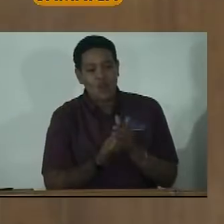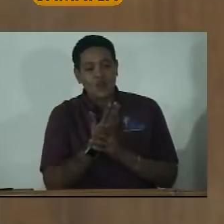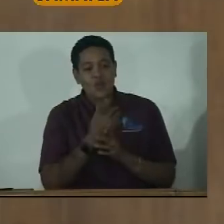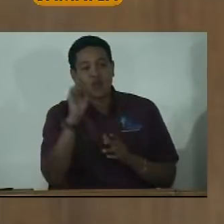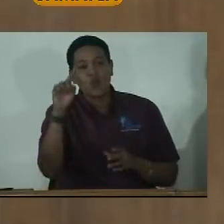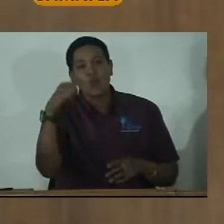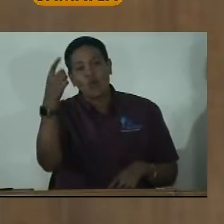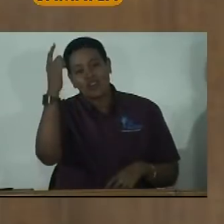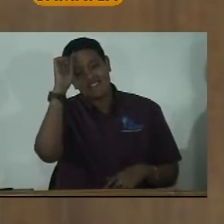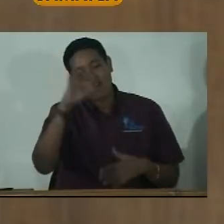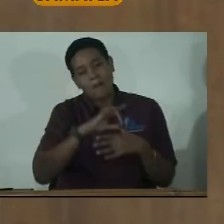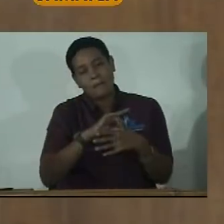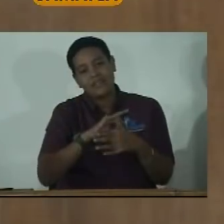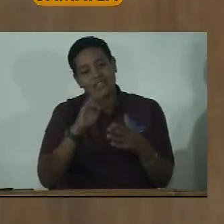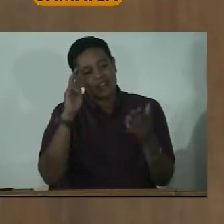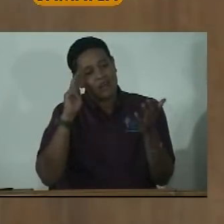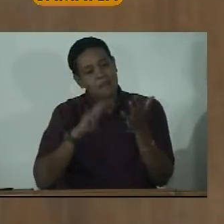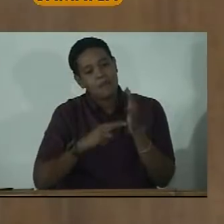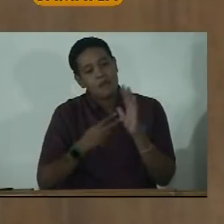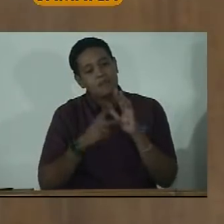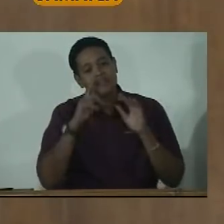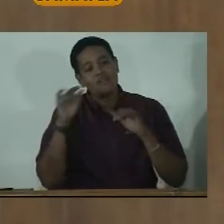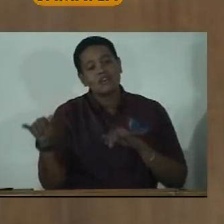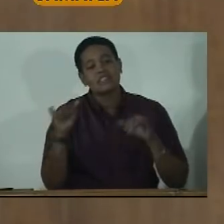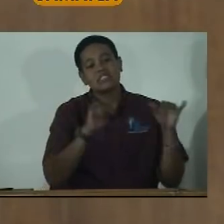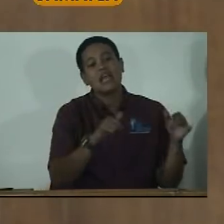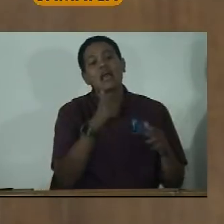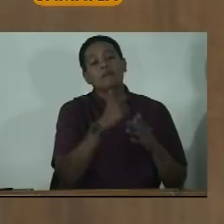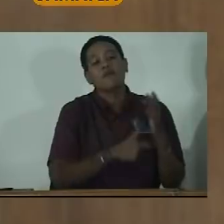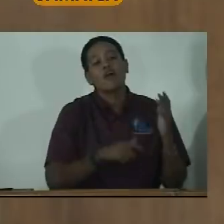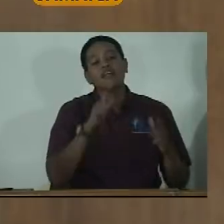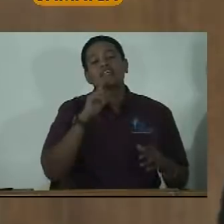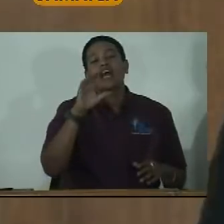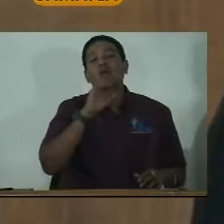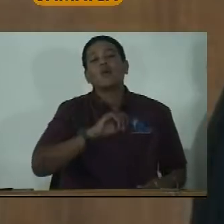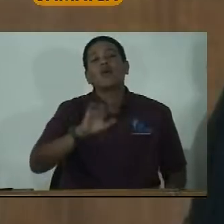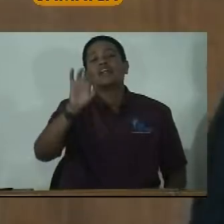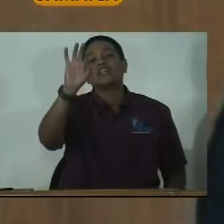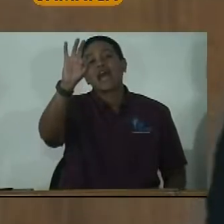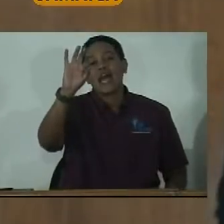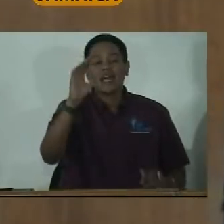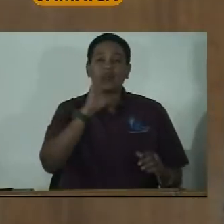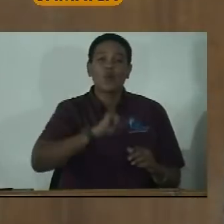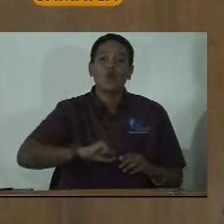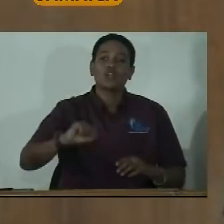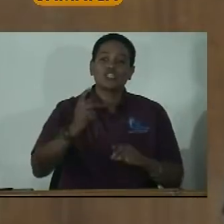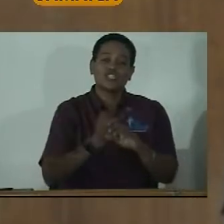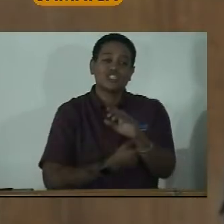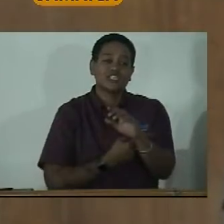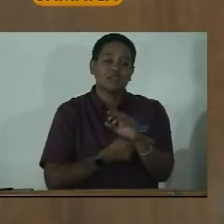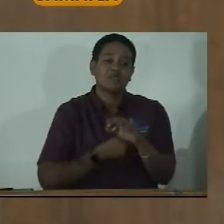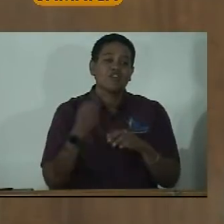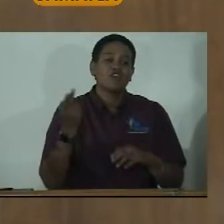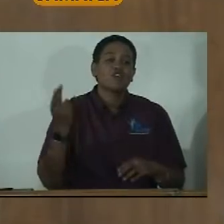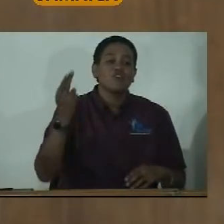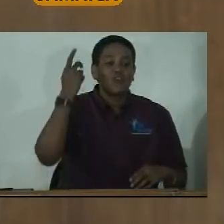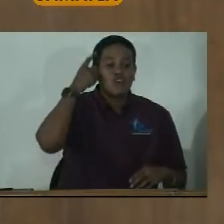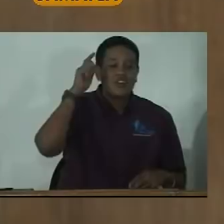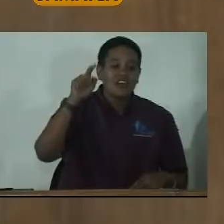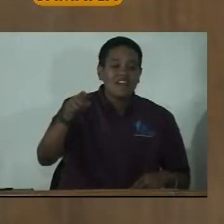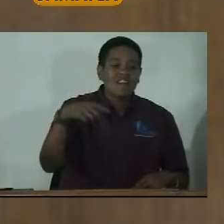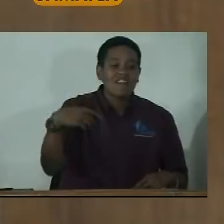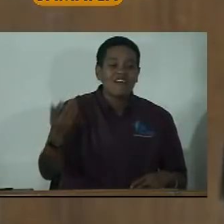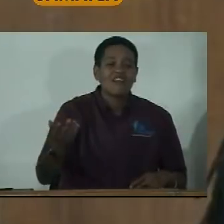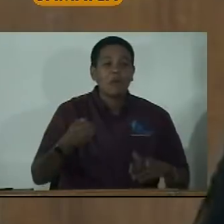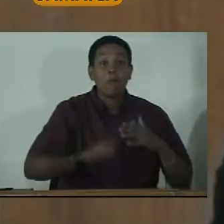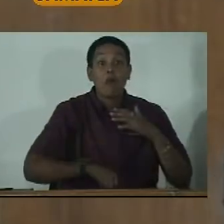meat for the same price as a 9-year-old sheep that was used for lamb. And he